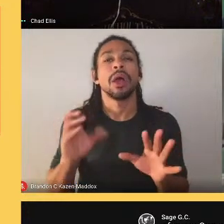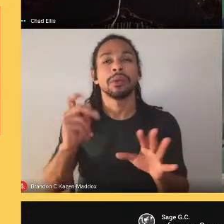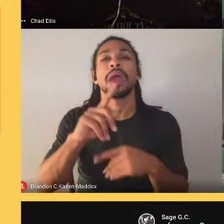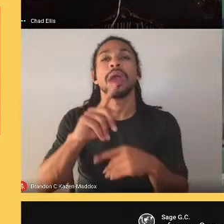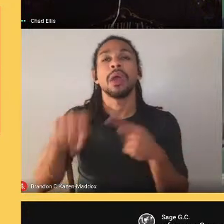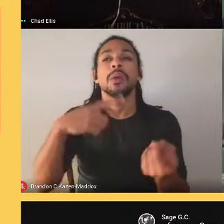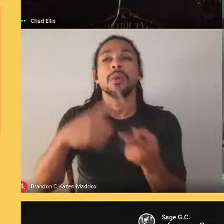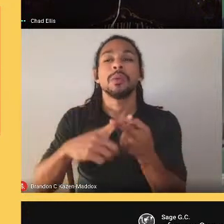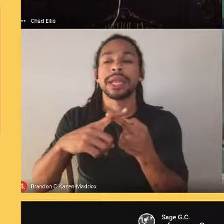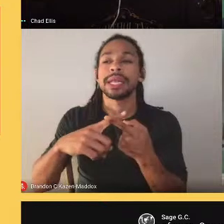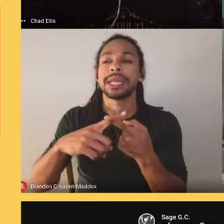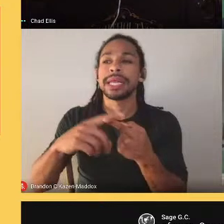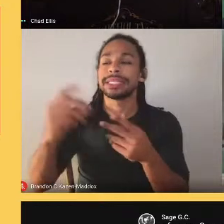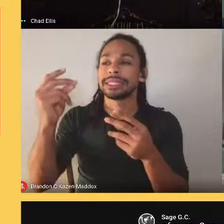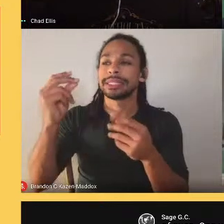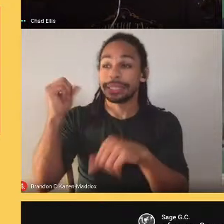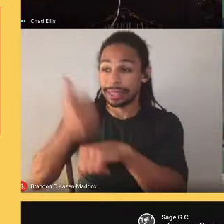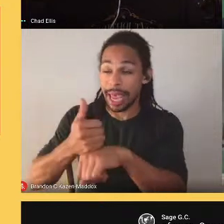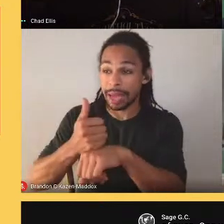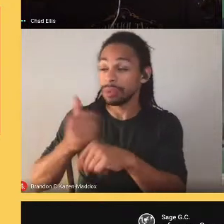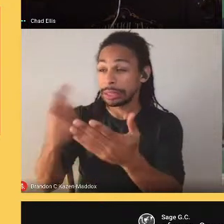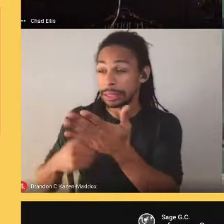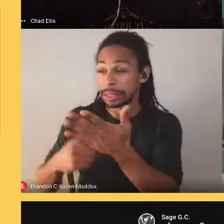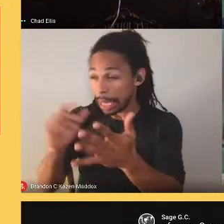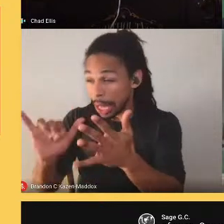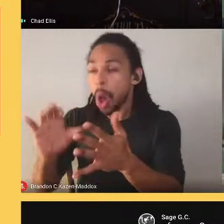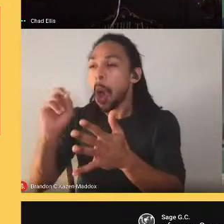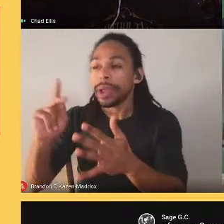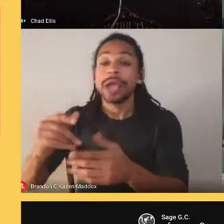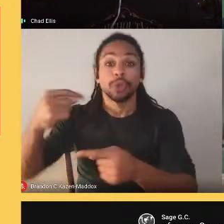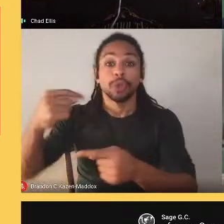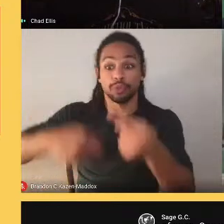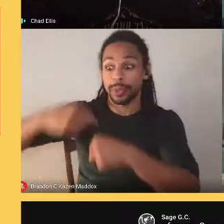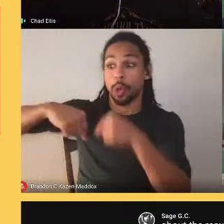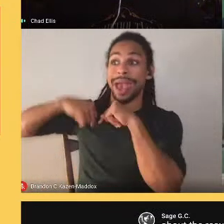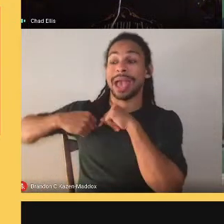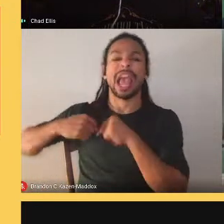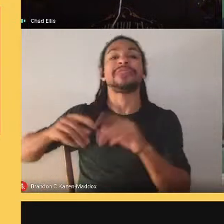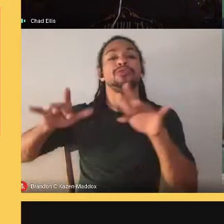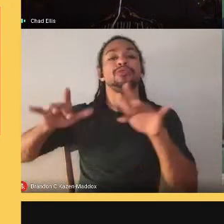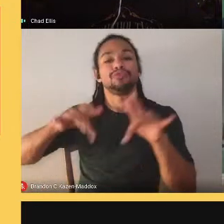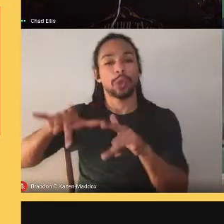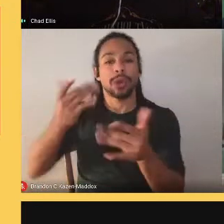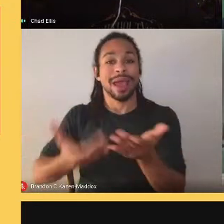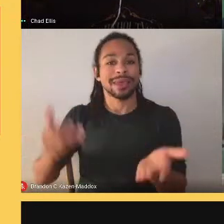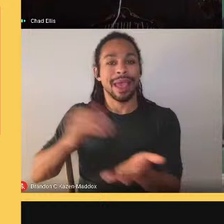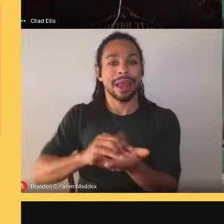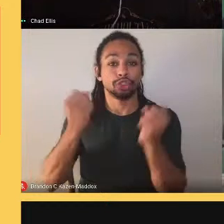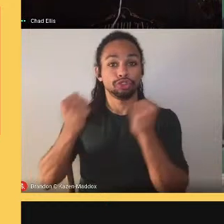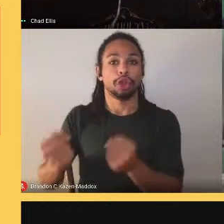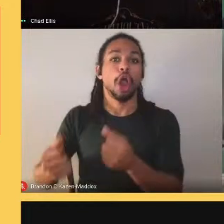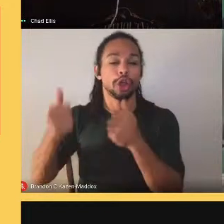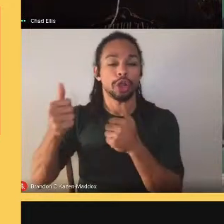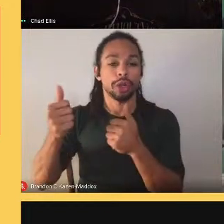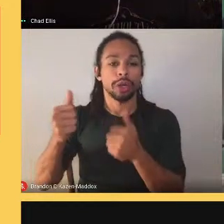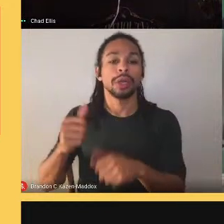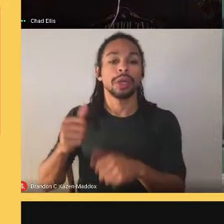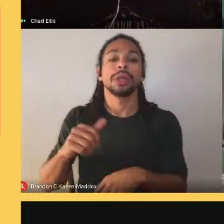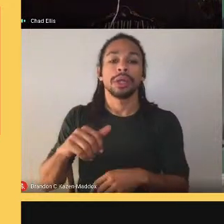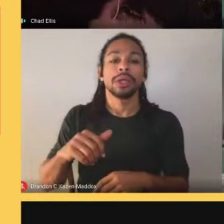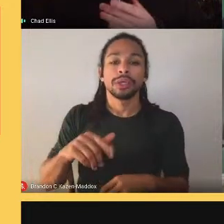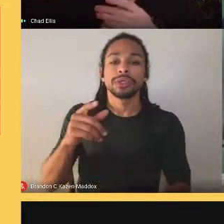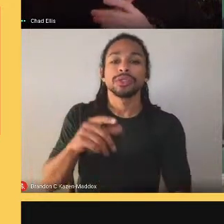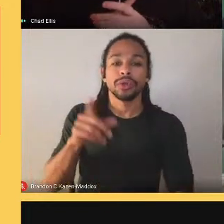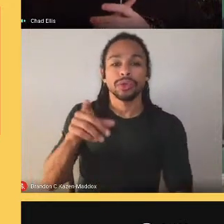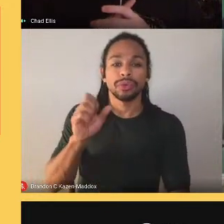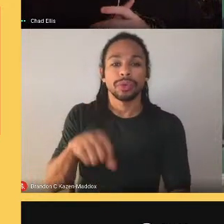character, and then proceed. You know, yeah. So it's the idea of acknowledging people are going to be listening and I'm going to be editing this. So on the one hand, you don't want to make a bunch